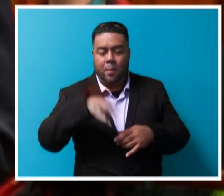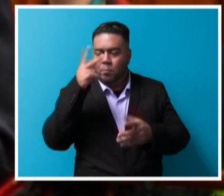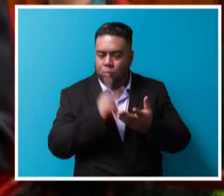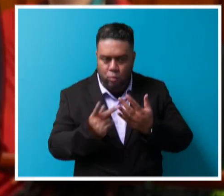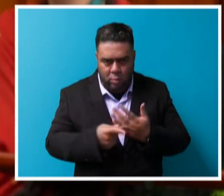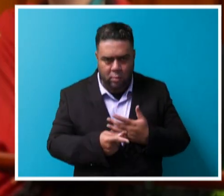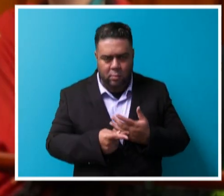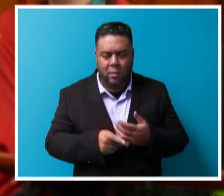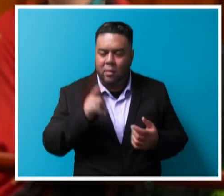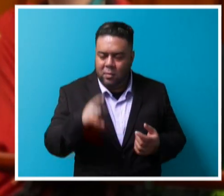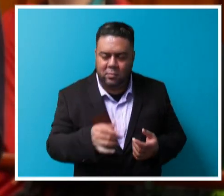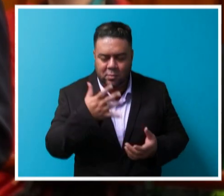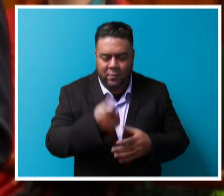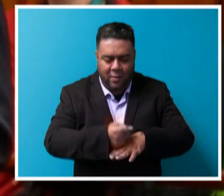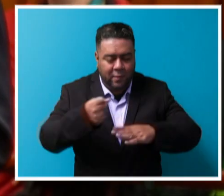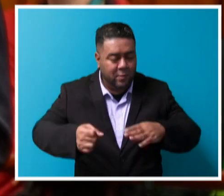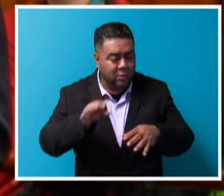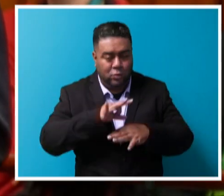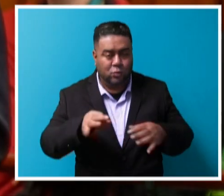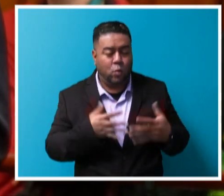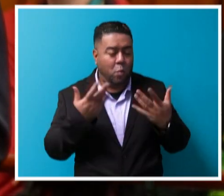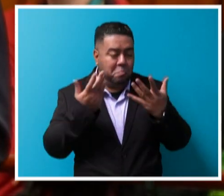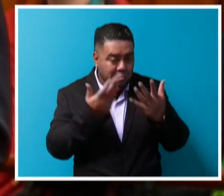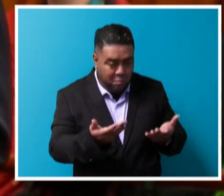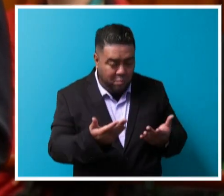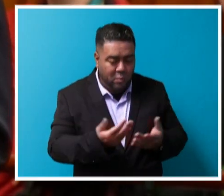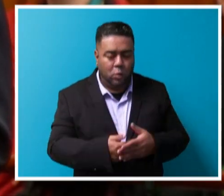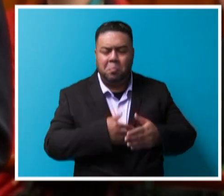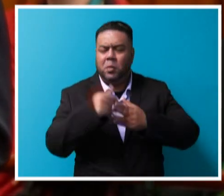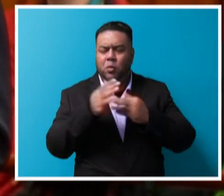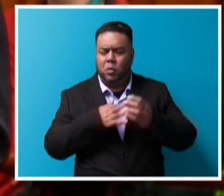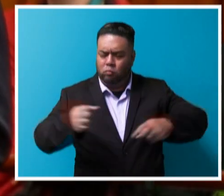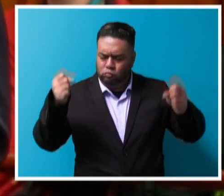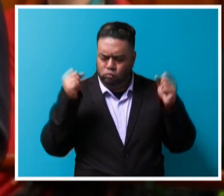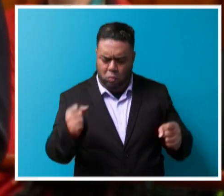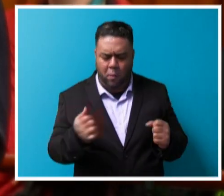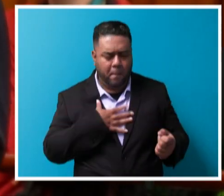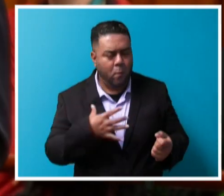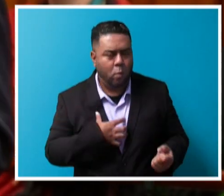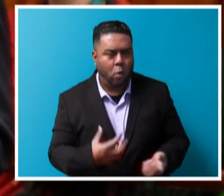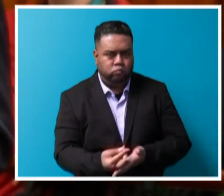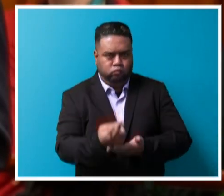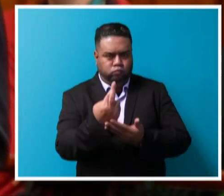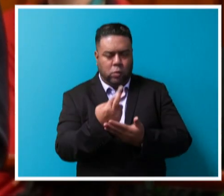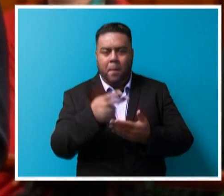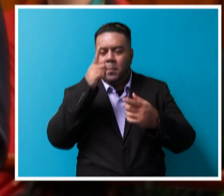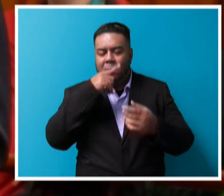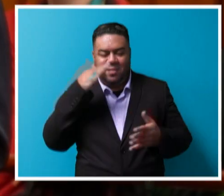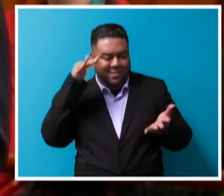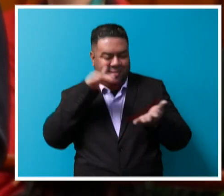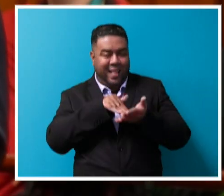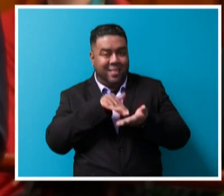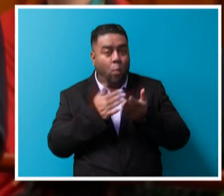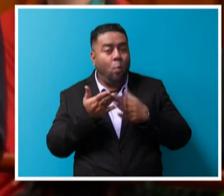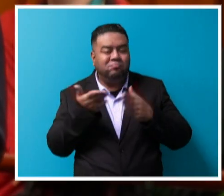Speaker, reflects this government's unwavering commitment to building a stronger, more resilient and people-centered health system.